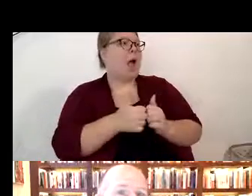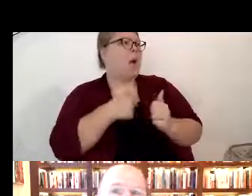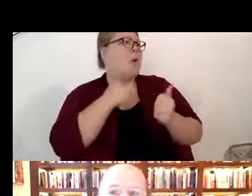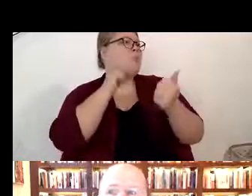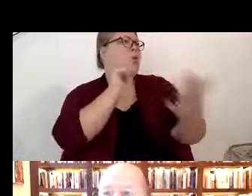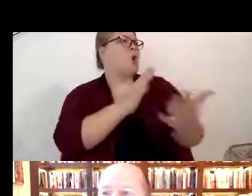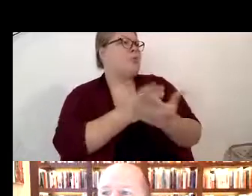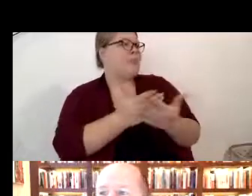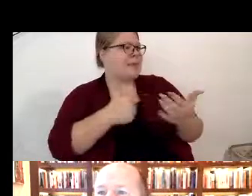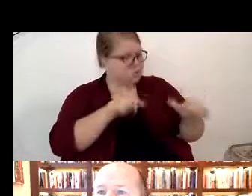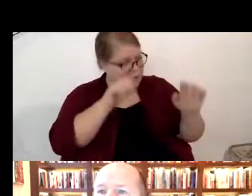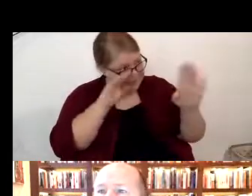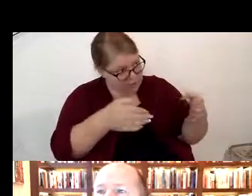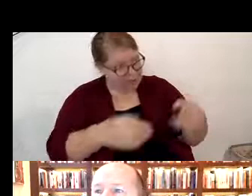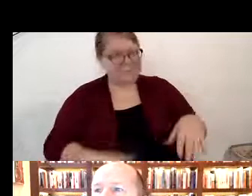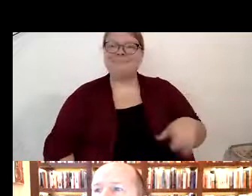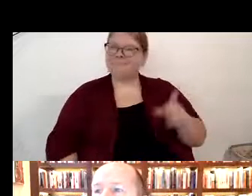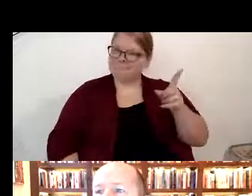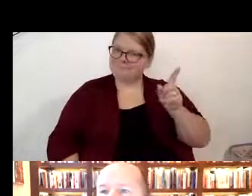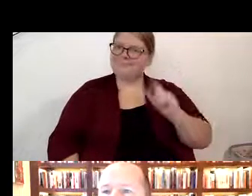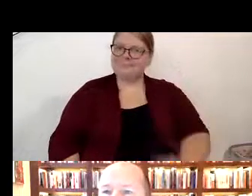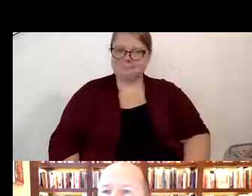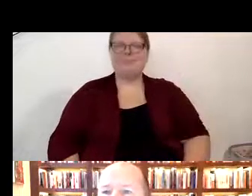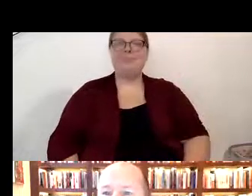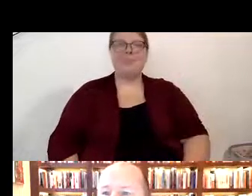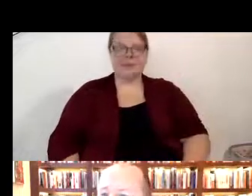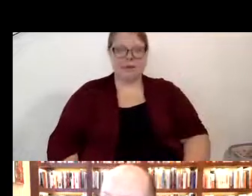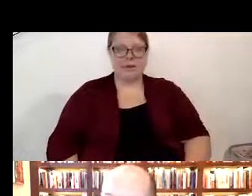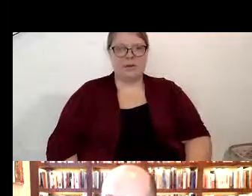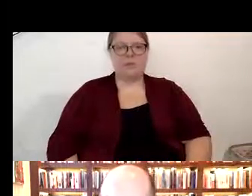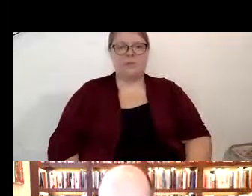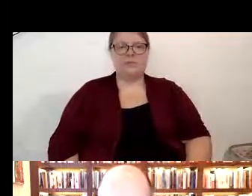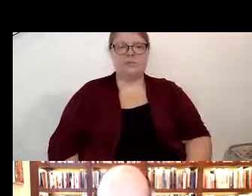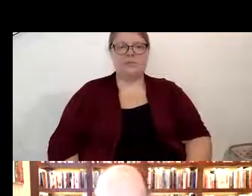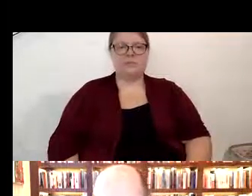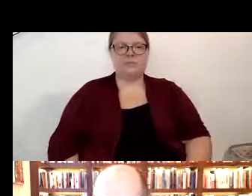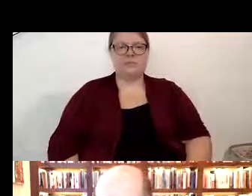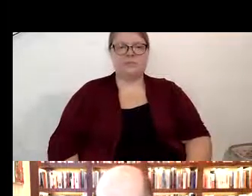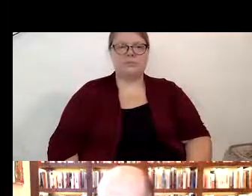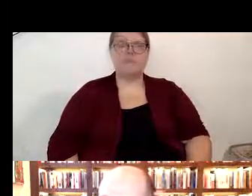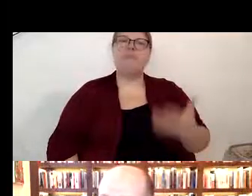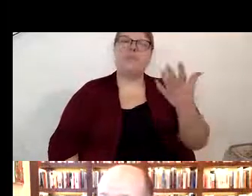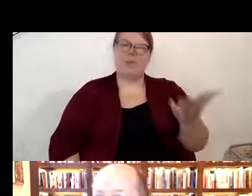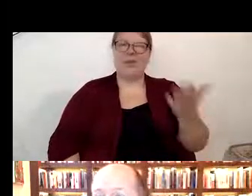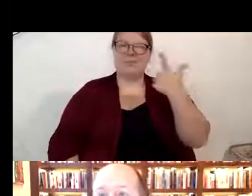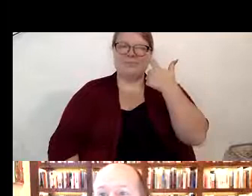things that I focus on, right? So that's kind of what we're doing here.